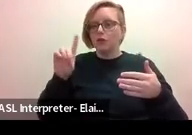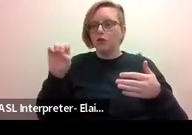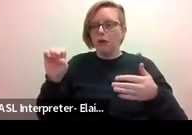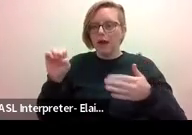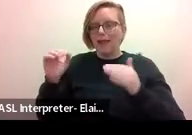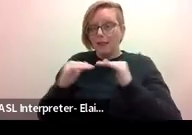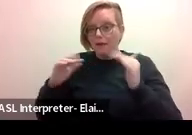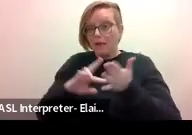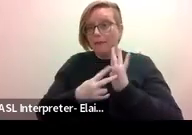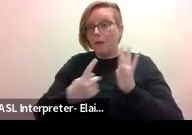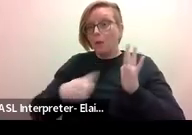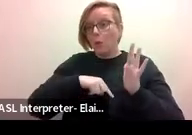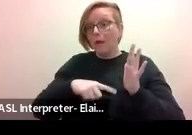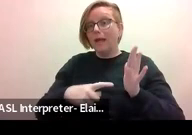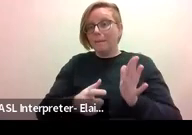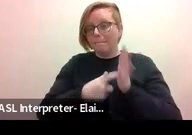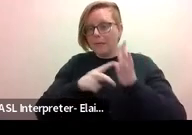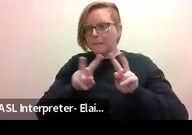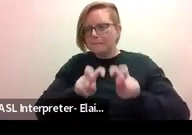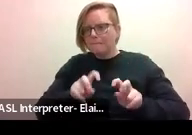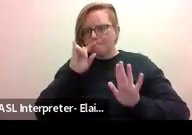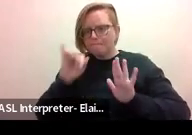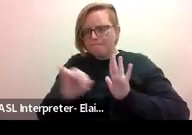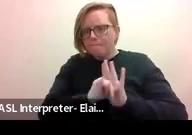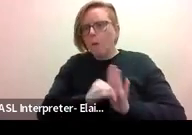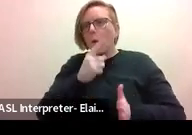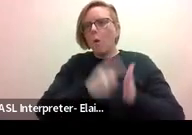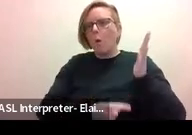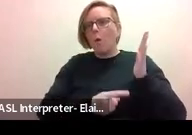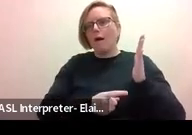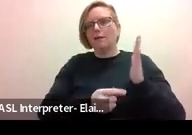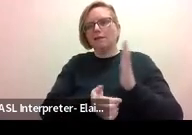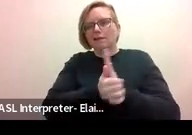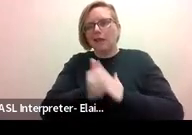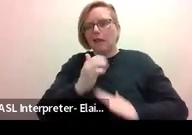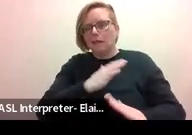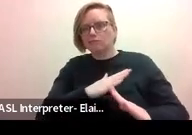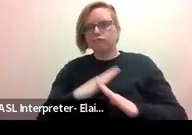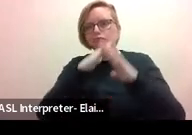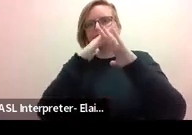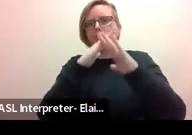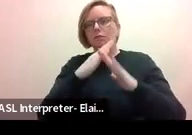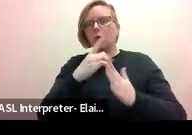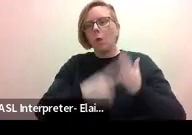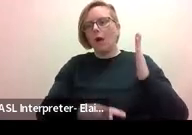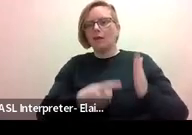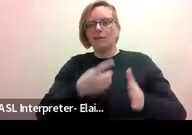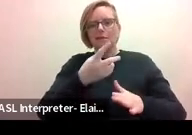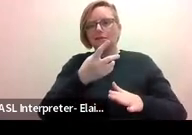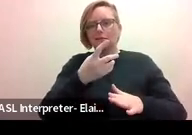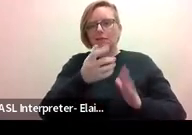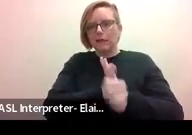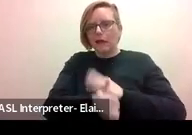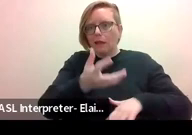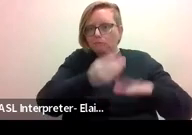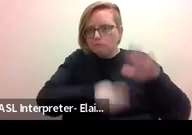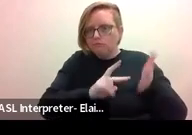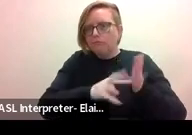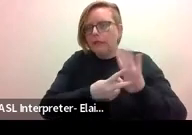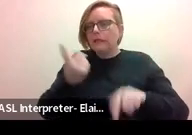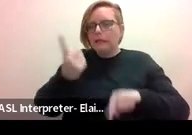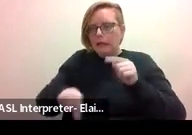is getting in his way? What skill is he missing that he is unable to read at the first grade level? Letter